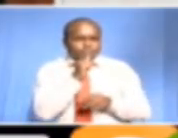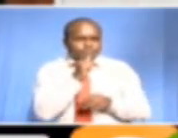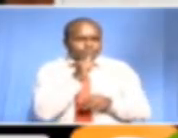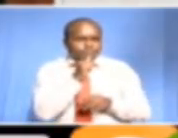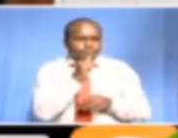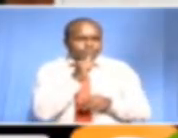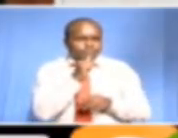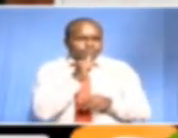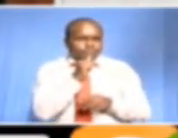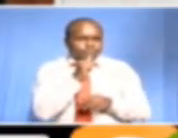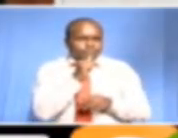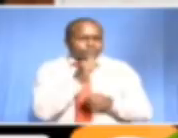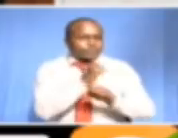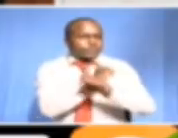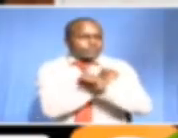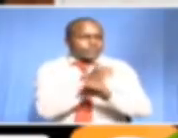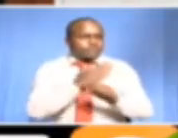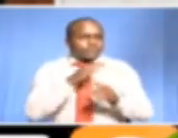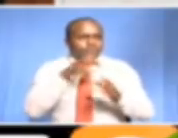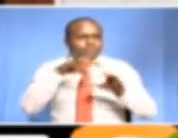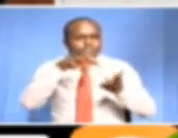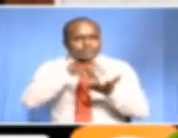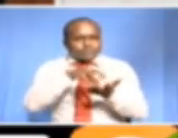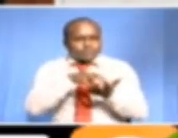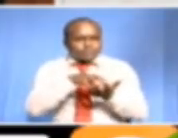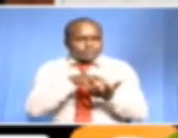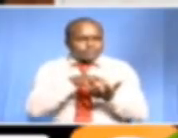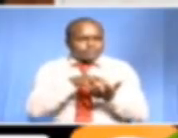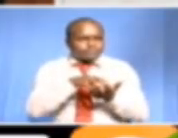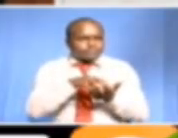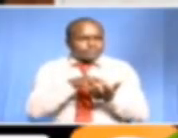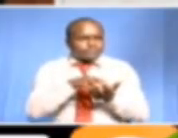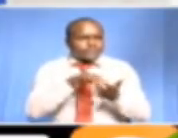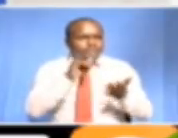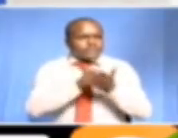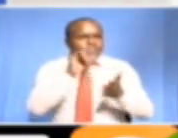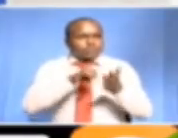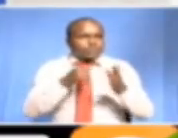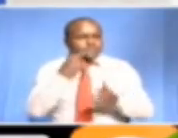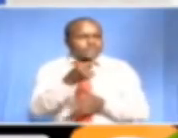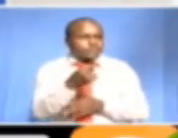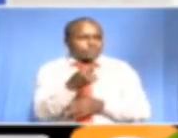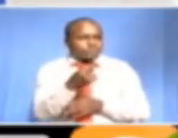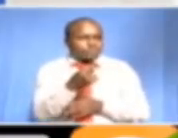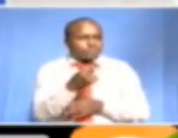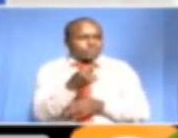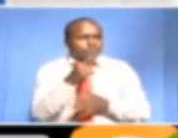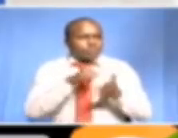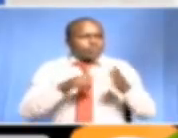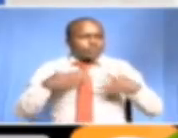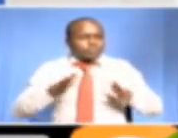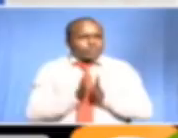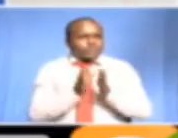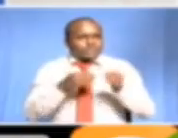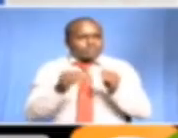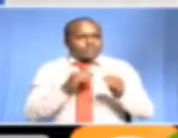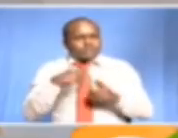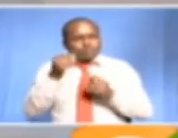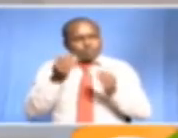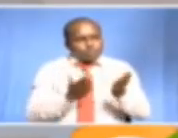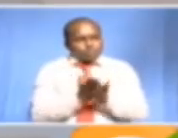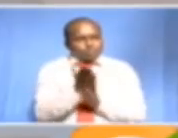being able to defend my seat. Yeah. And that is what tells you what what people with disability, for example, go through.